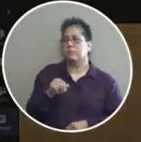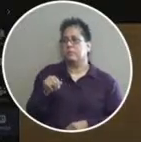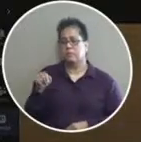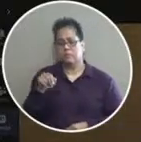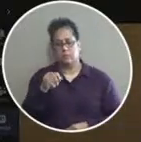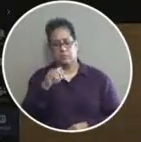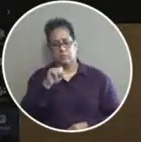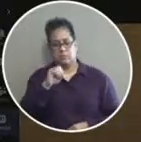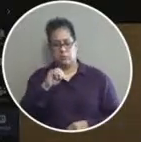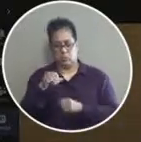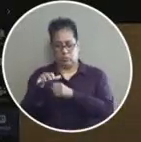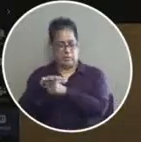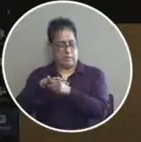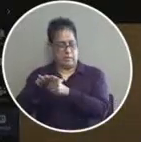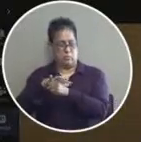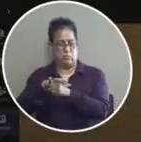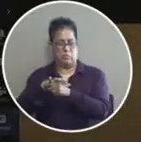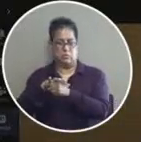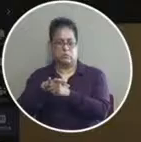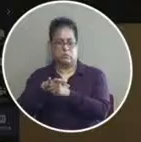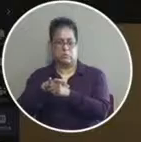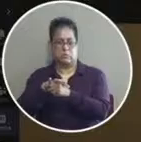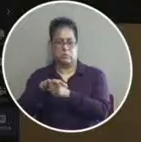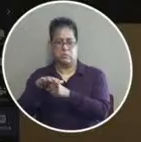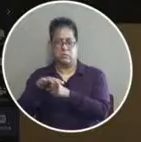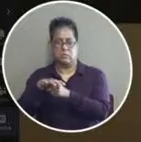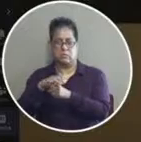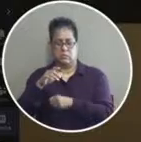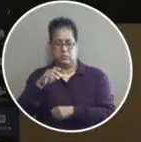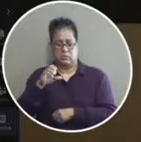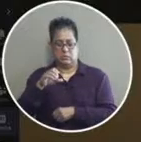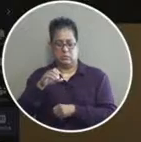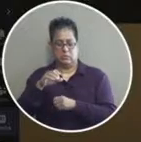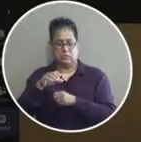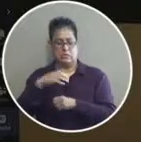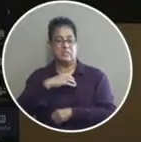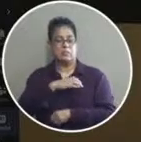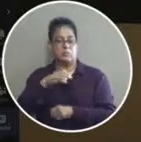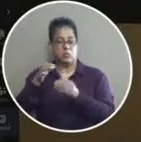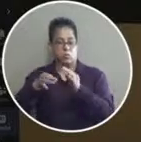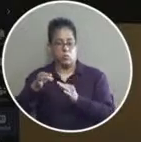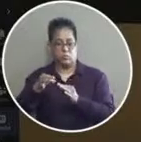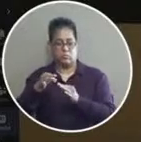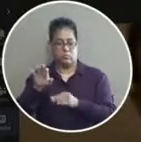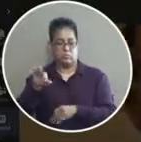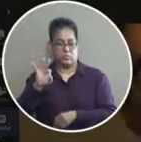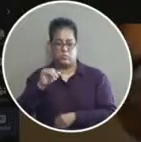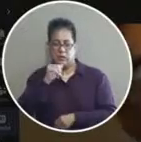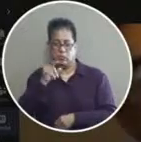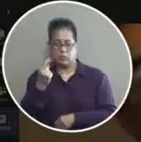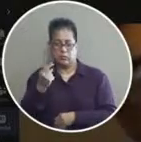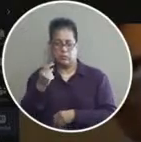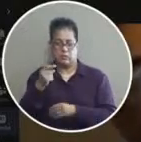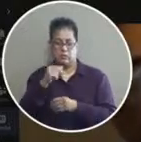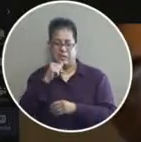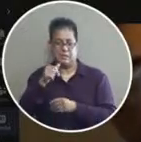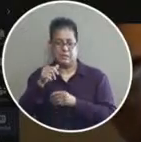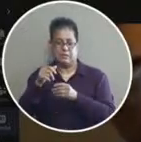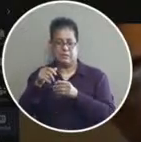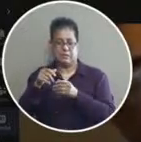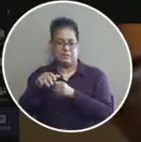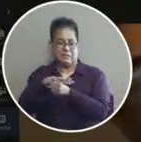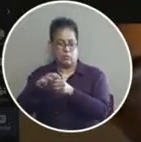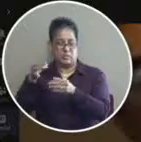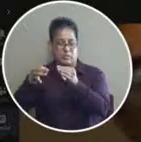So the county, the commission, the court as a whole appointed it, wasn't just the county judge?